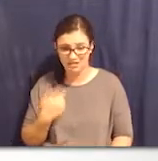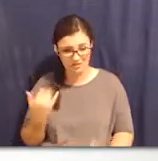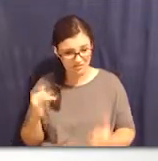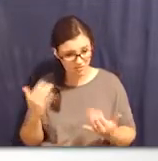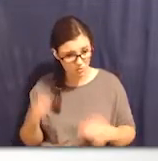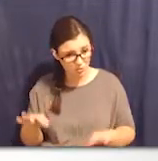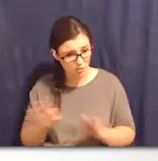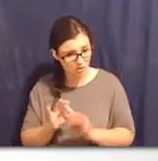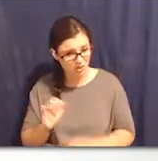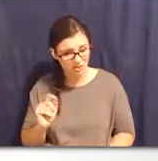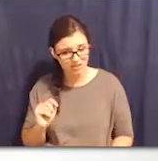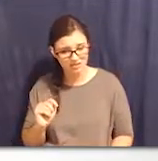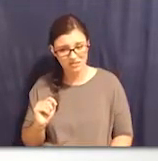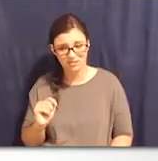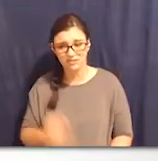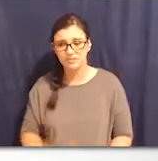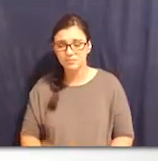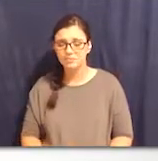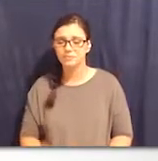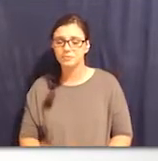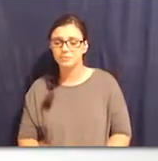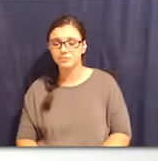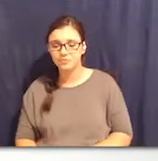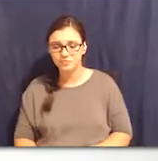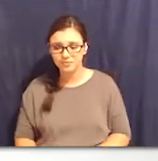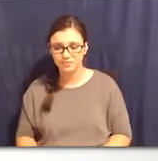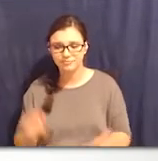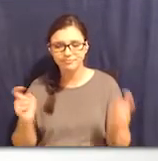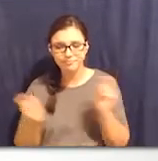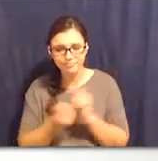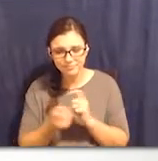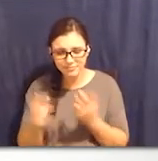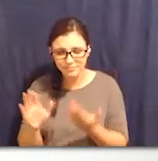Am I still worth it? Am I still worth it?